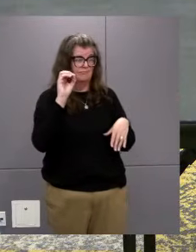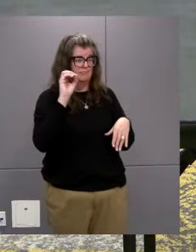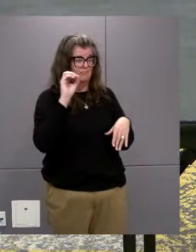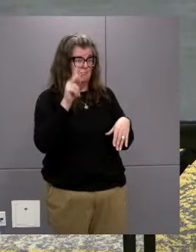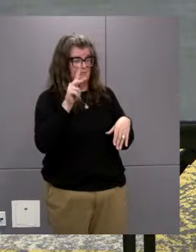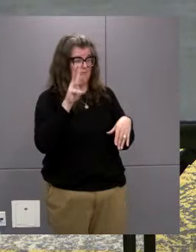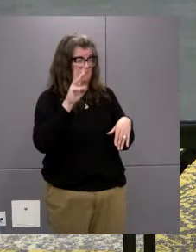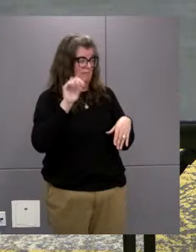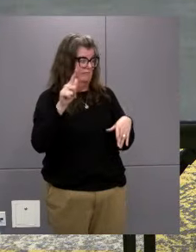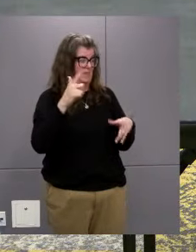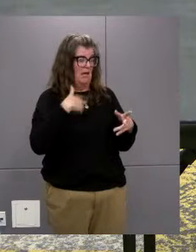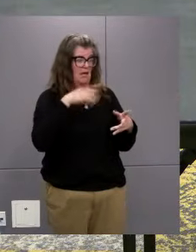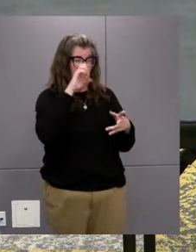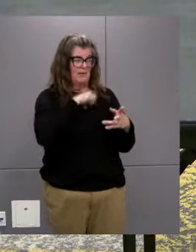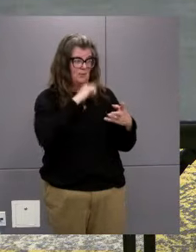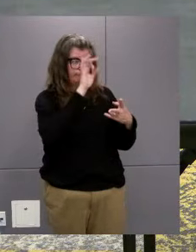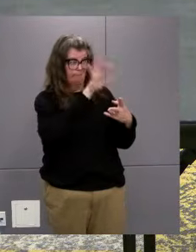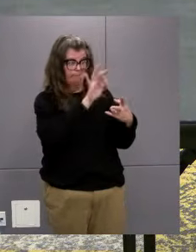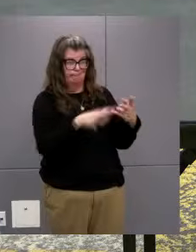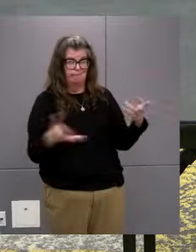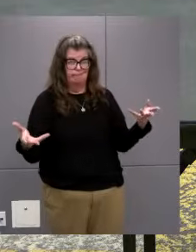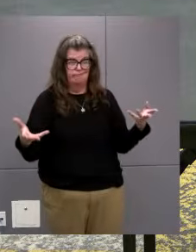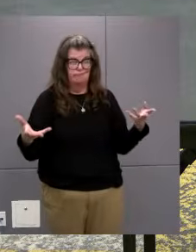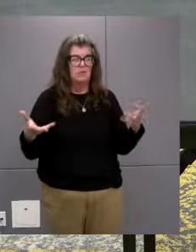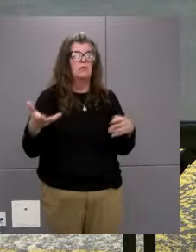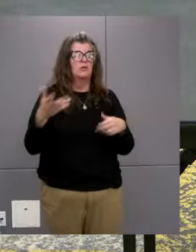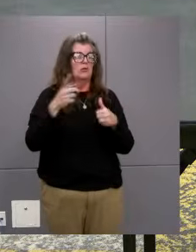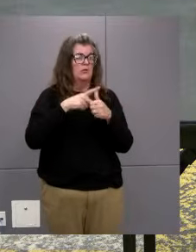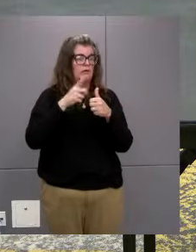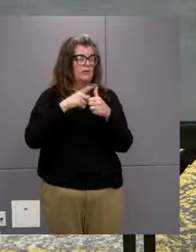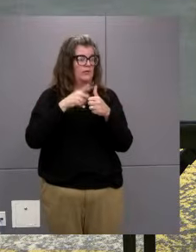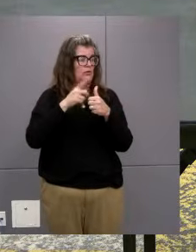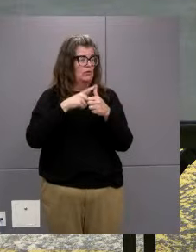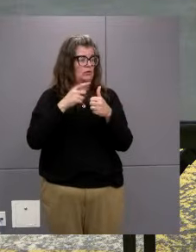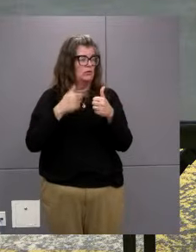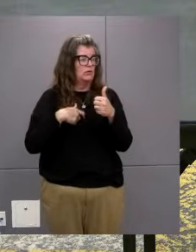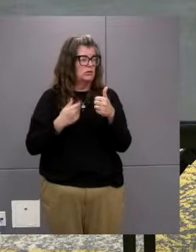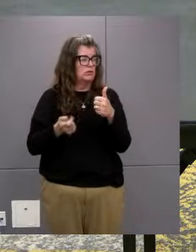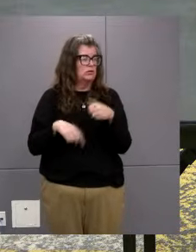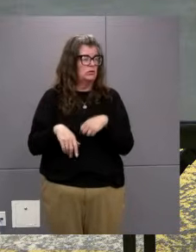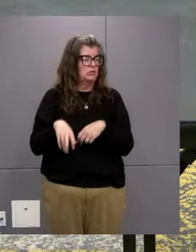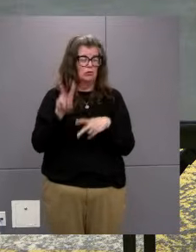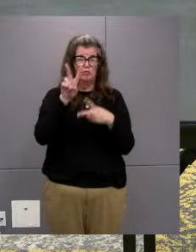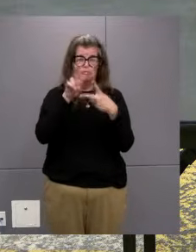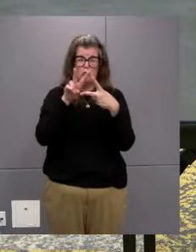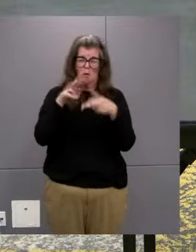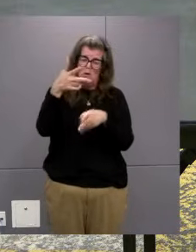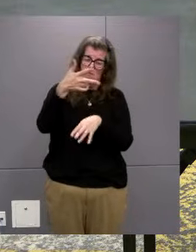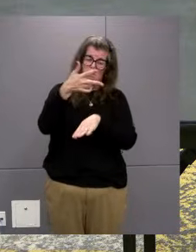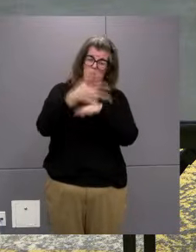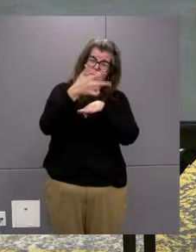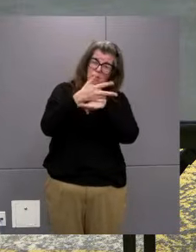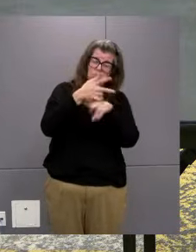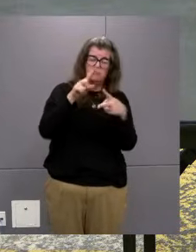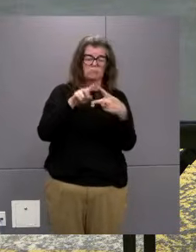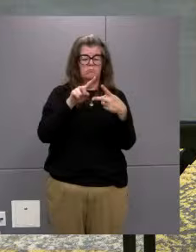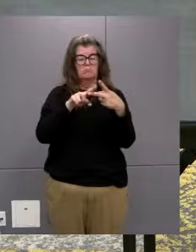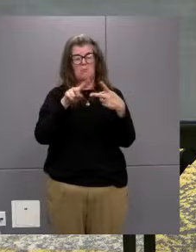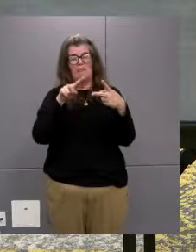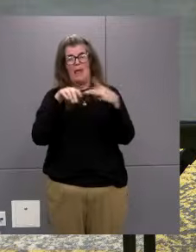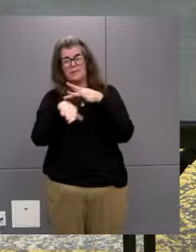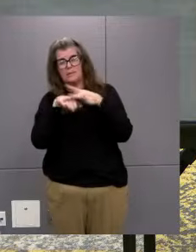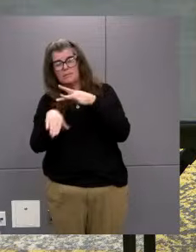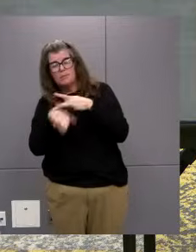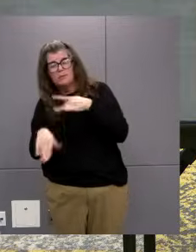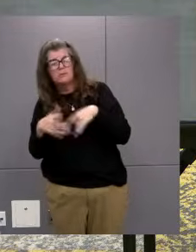was sent out. Okay. All right. So at first, I'm going to touch the two that we went over were parking and accessibility and security. So